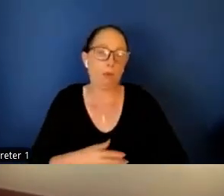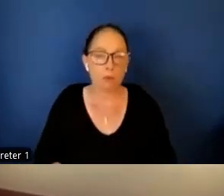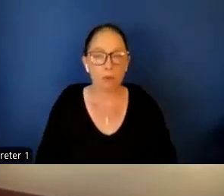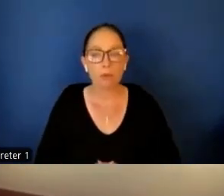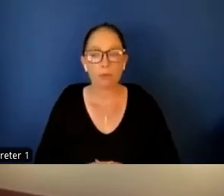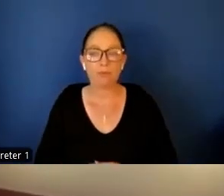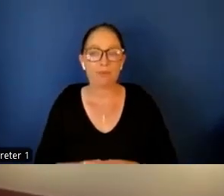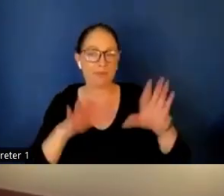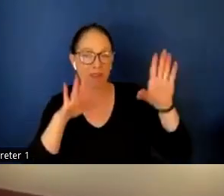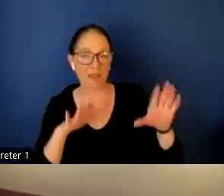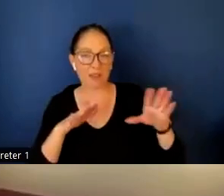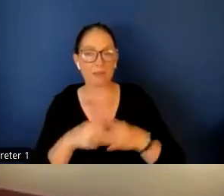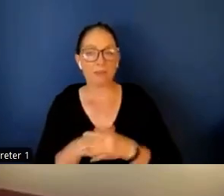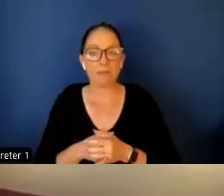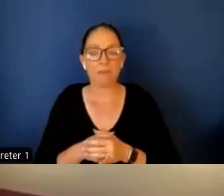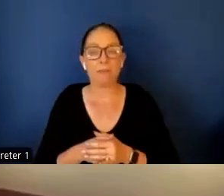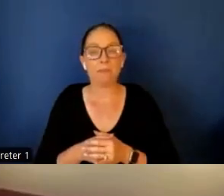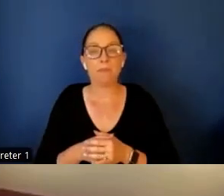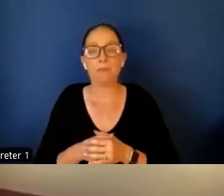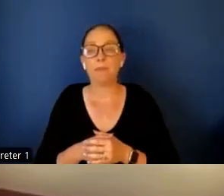Awesome. Nidra?